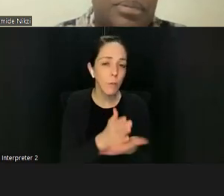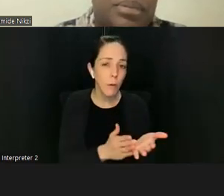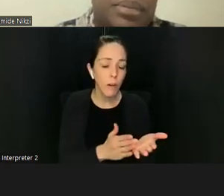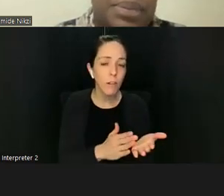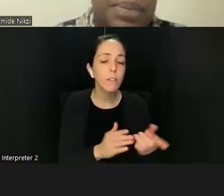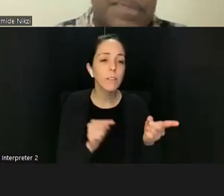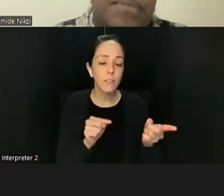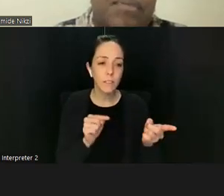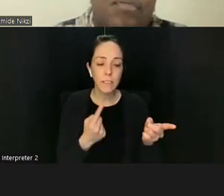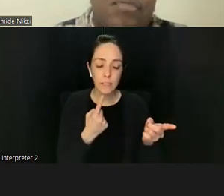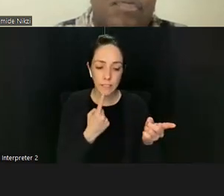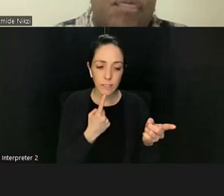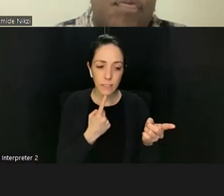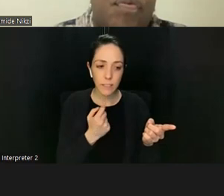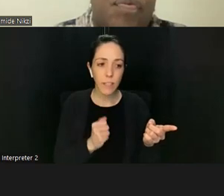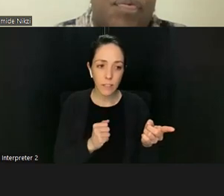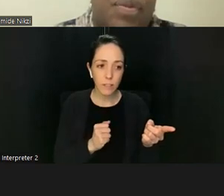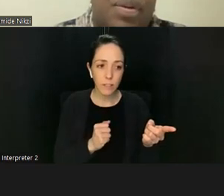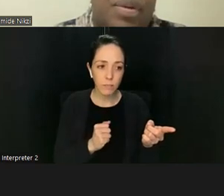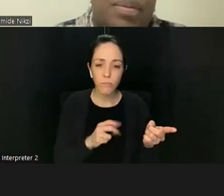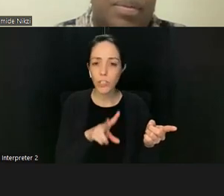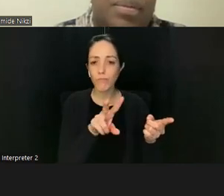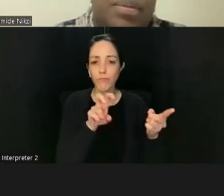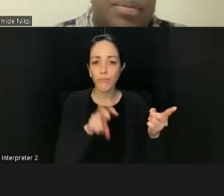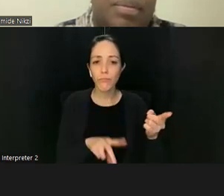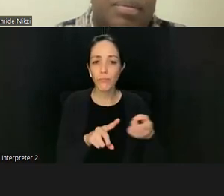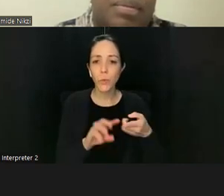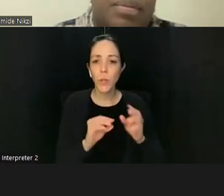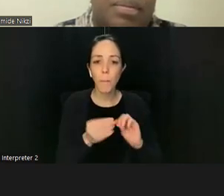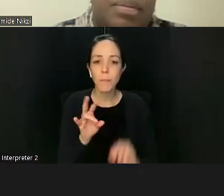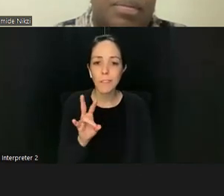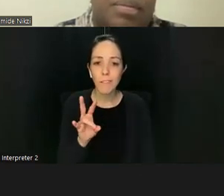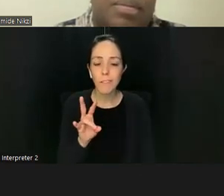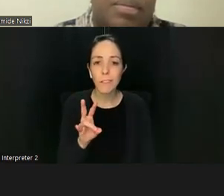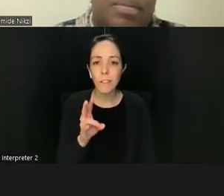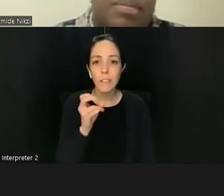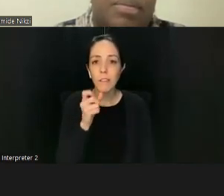do, they said, and they go to number 7. I just think the leaner we can make our documents, the better.